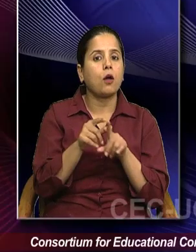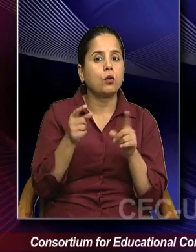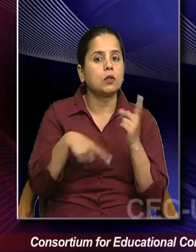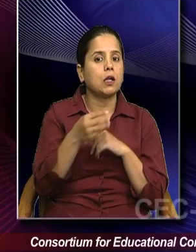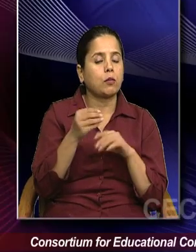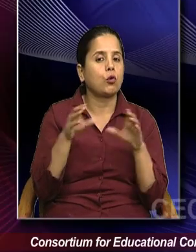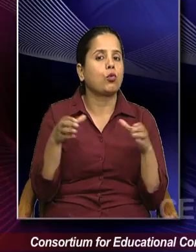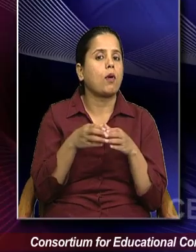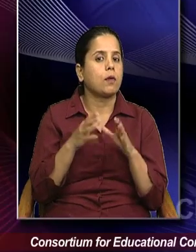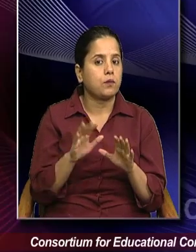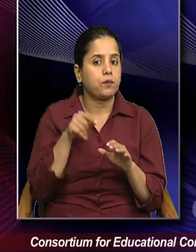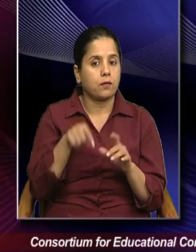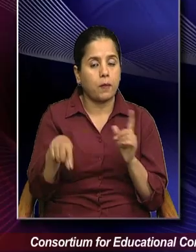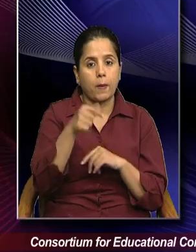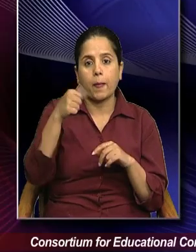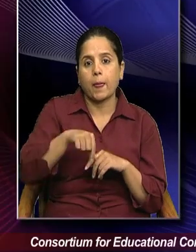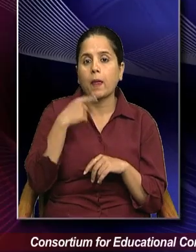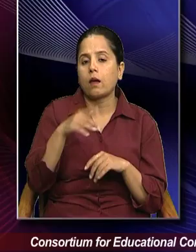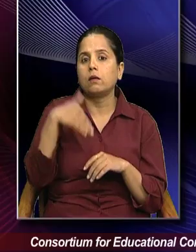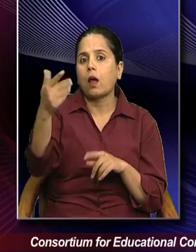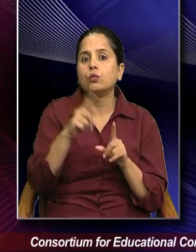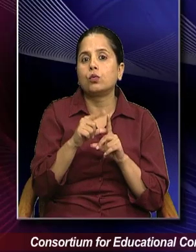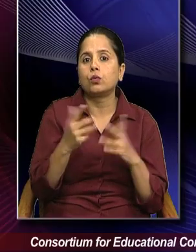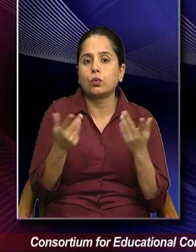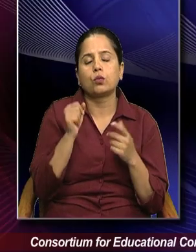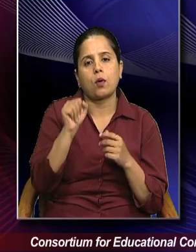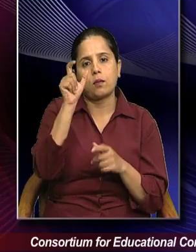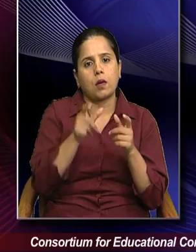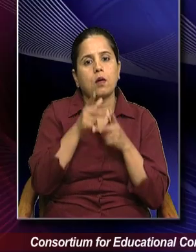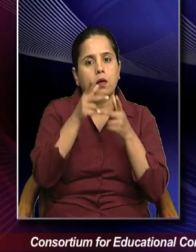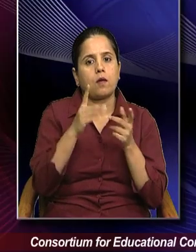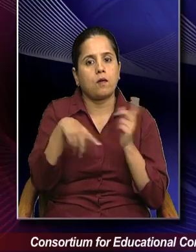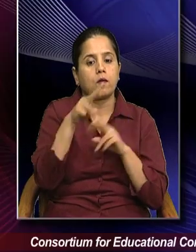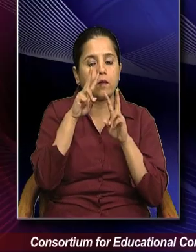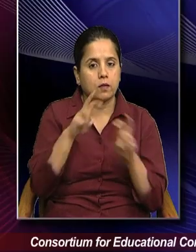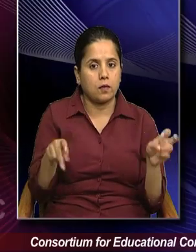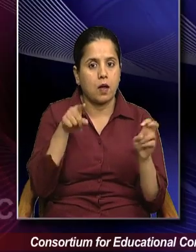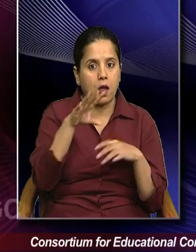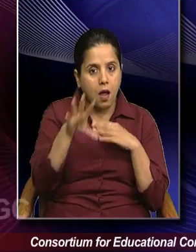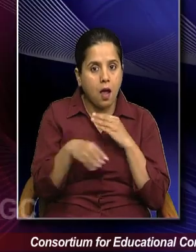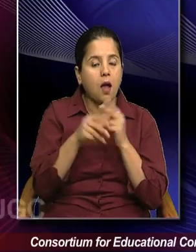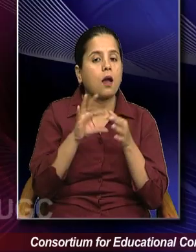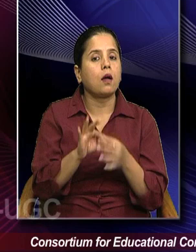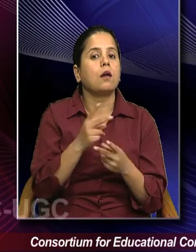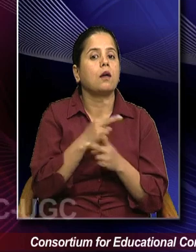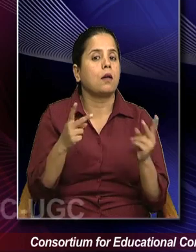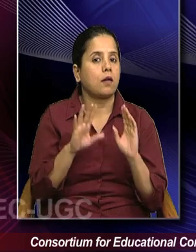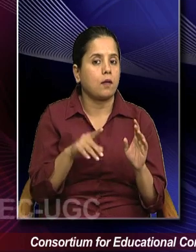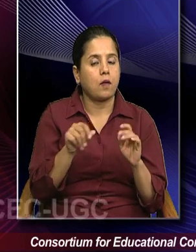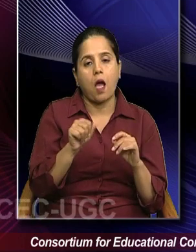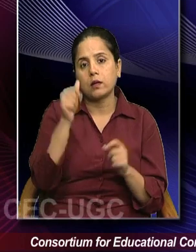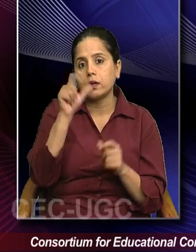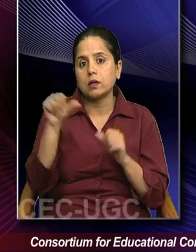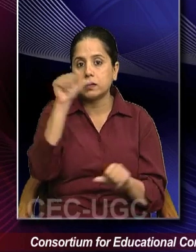specific group. The failure, what's next? Tell your audience where the research is headed, and will other